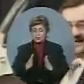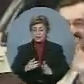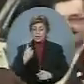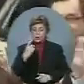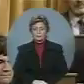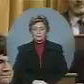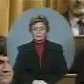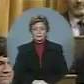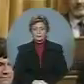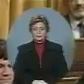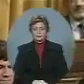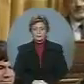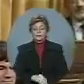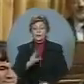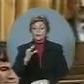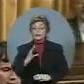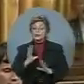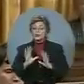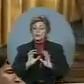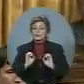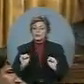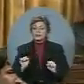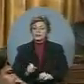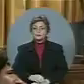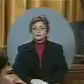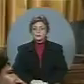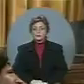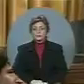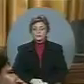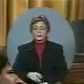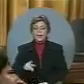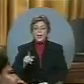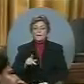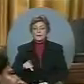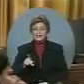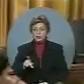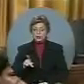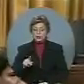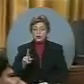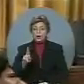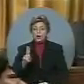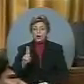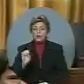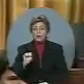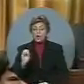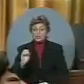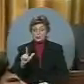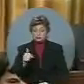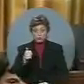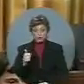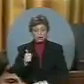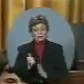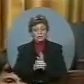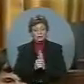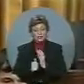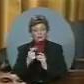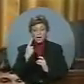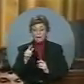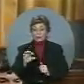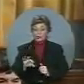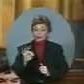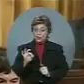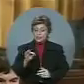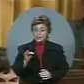objectives. Mr. Speaker, Peter Russell, a noted expert on judicial selection, has said the Conservatives have lowered